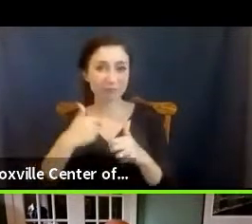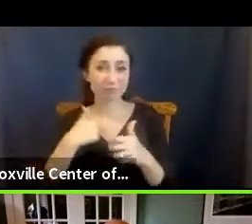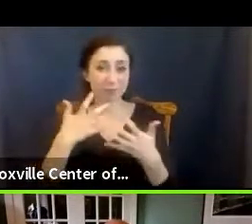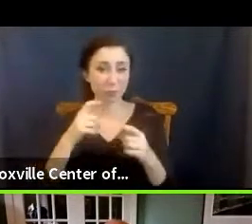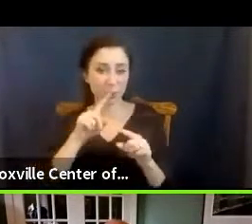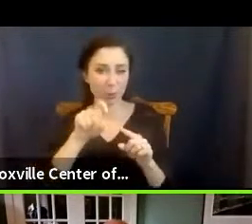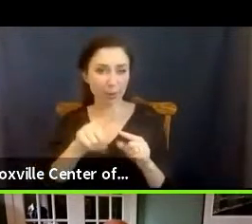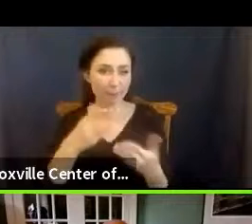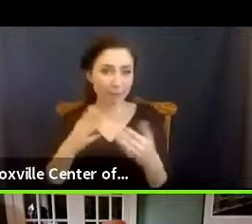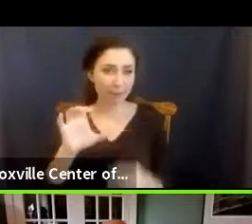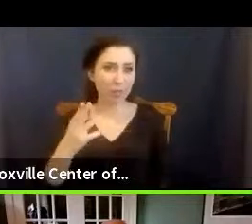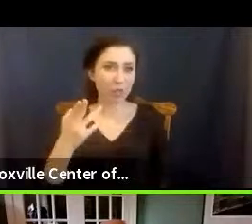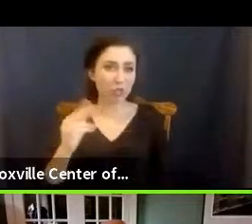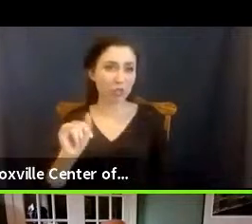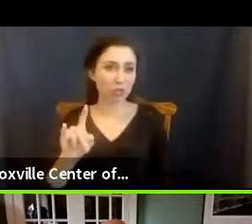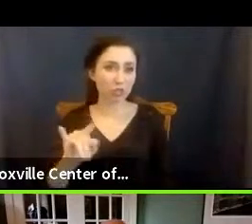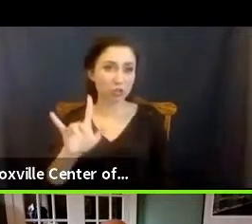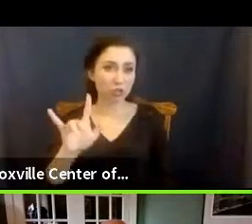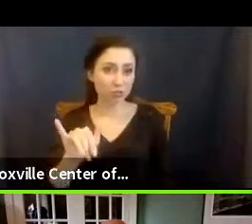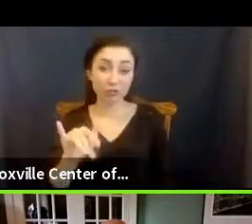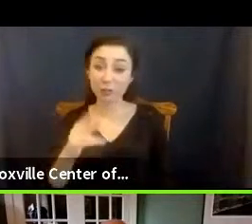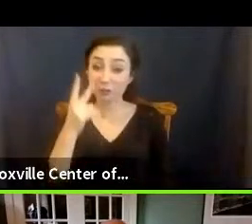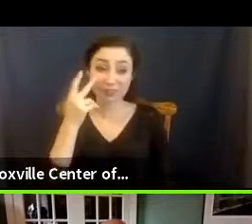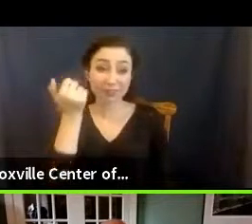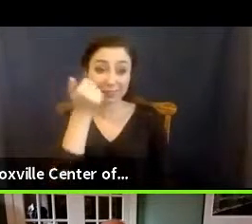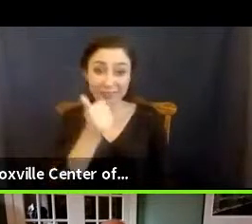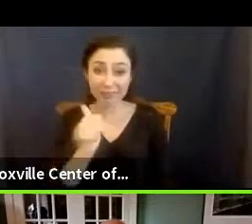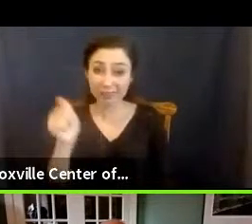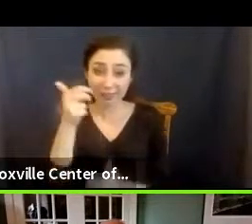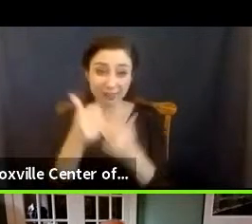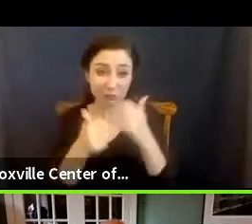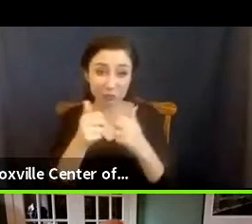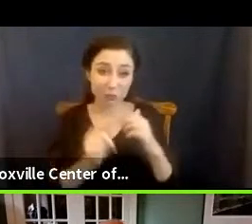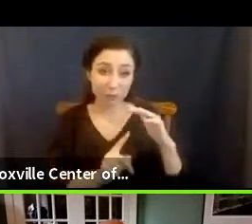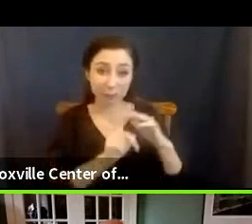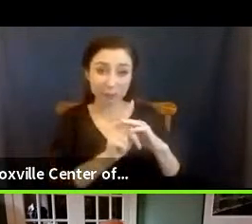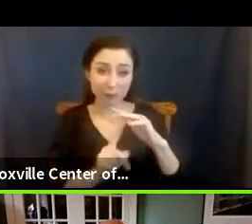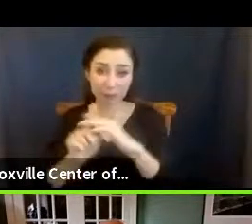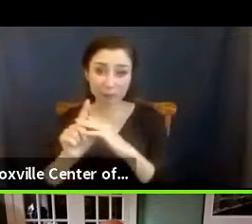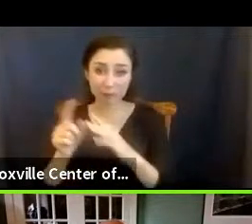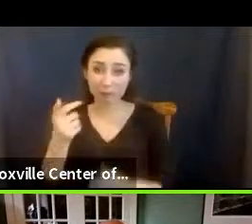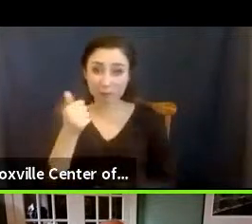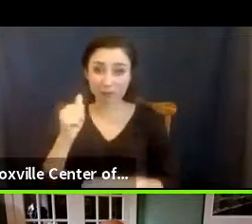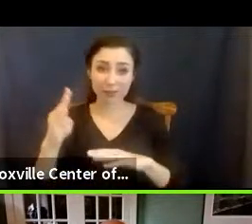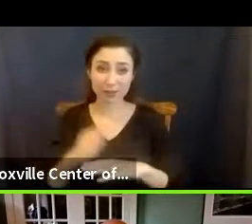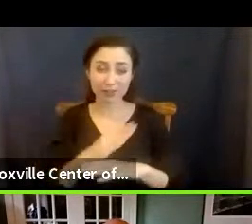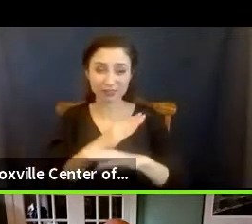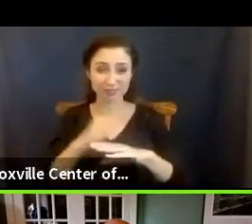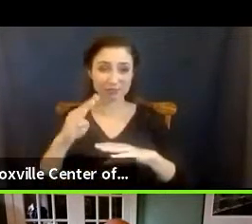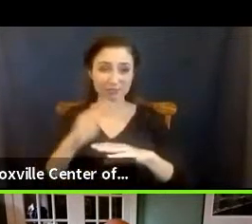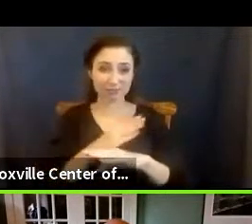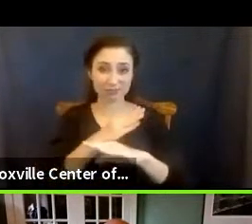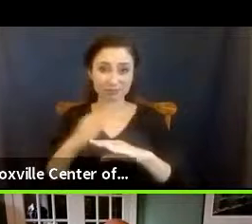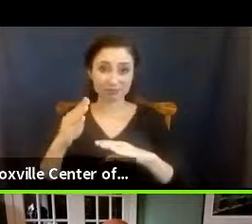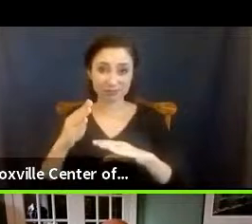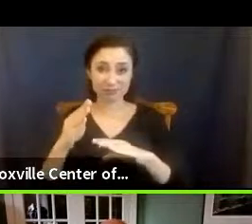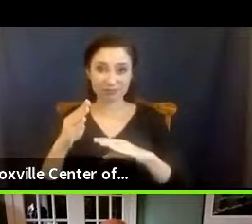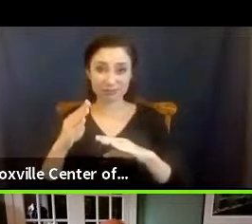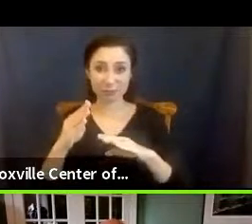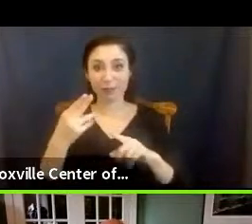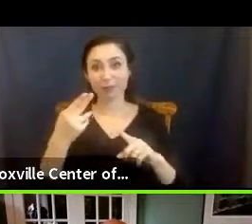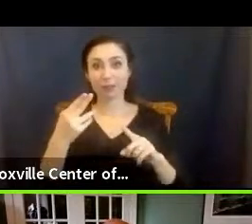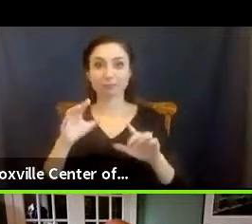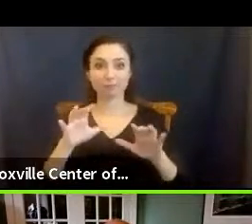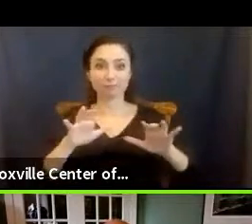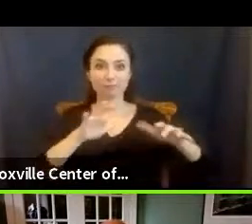Charity. Have we seen any issues coming up from any businesses where they are cluster sites,